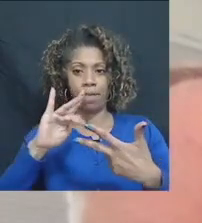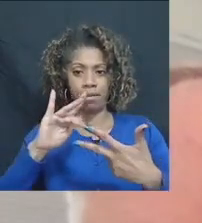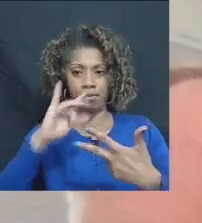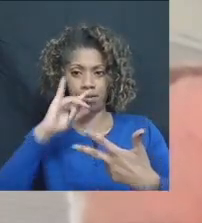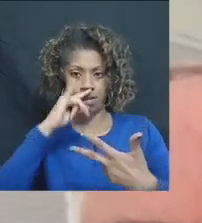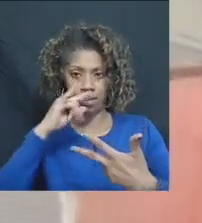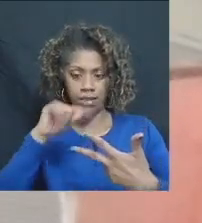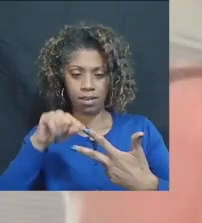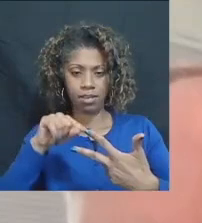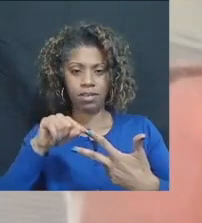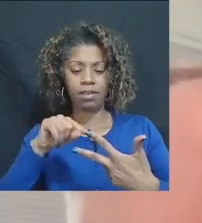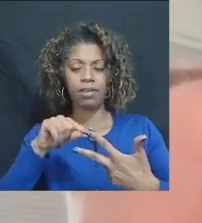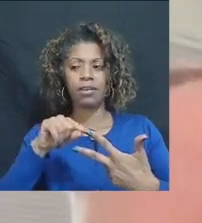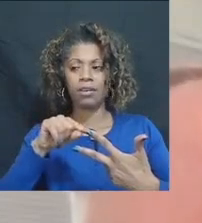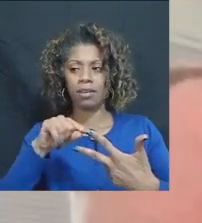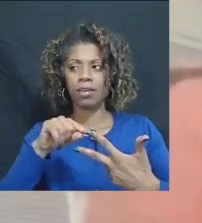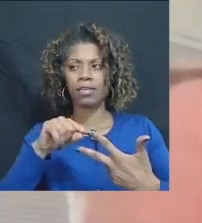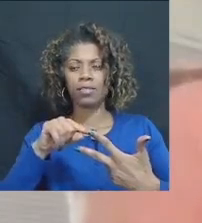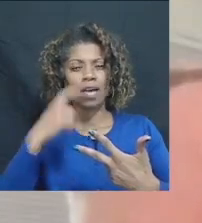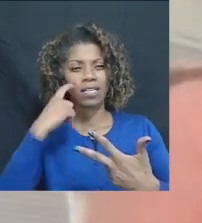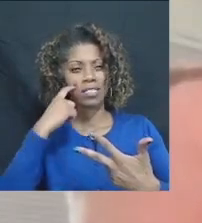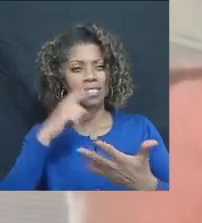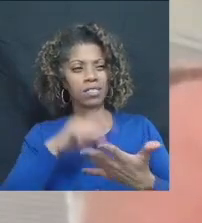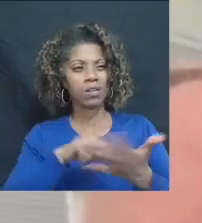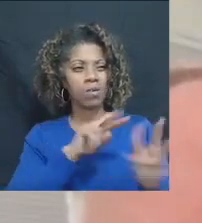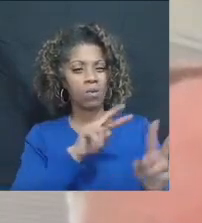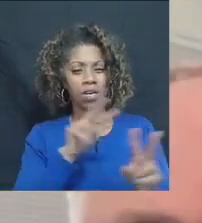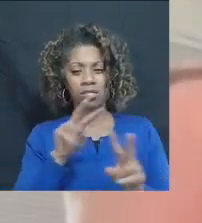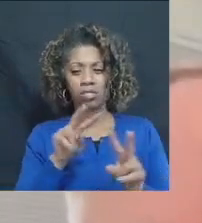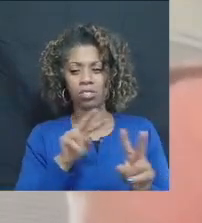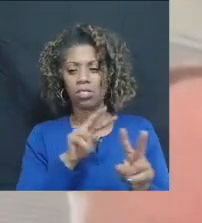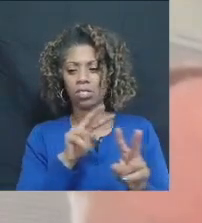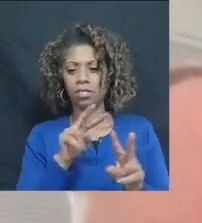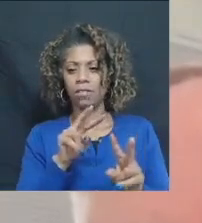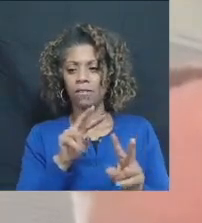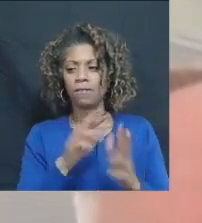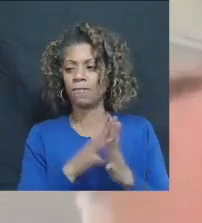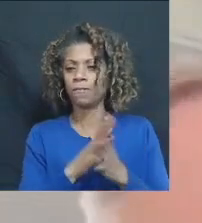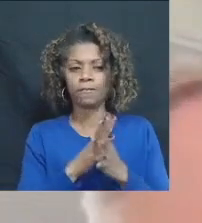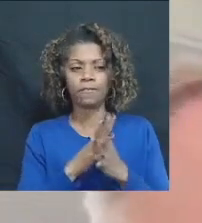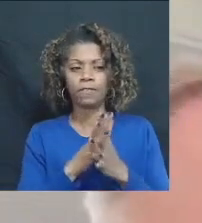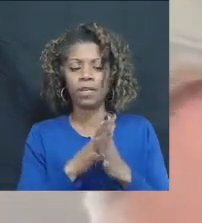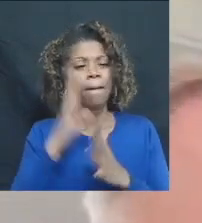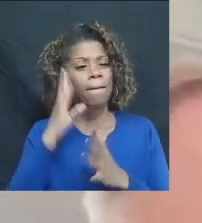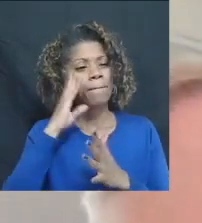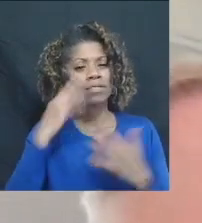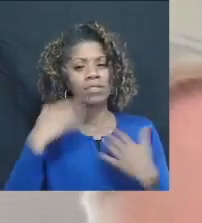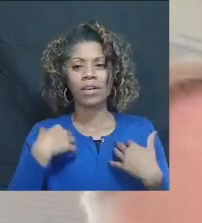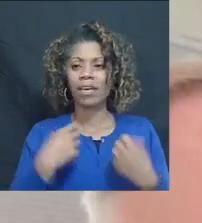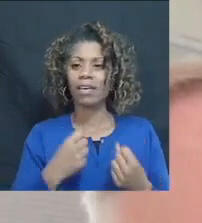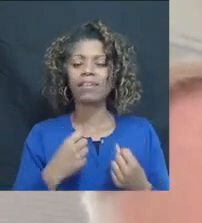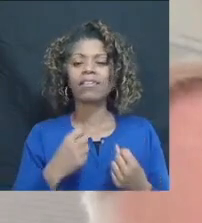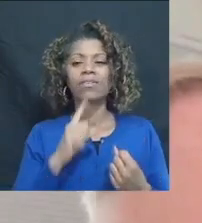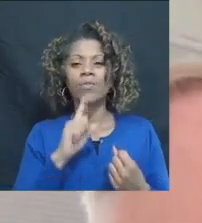mental health is for a rich and productive life. And so that was a big